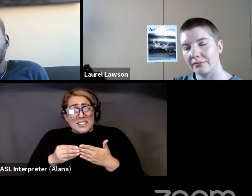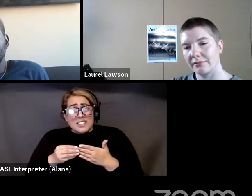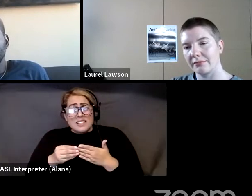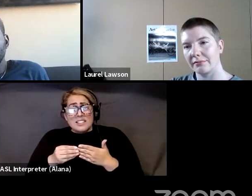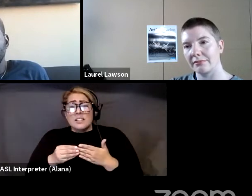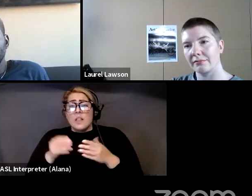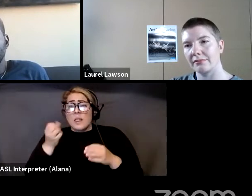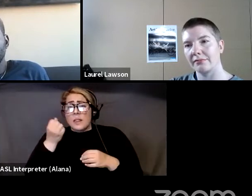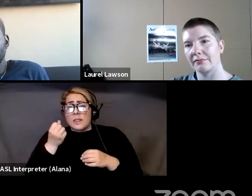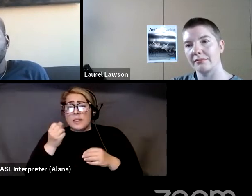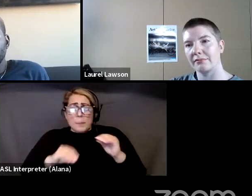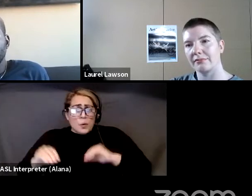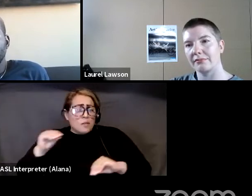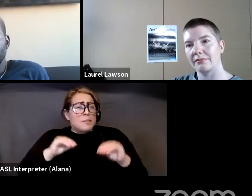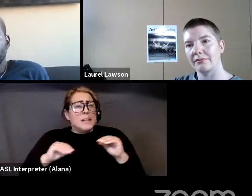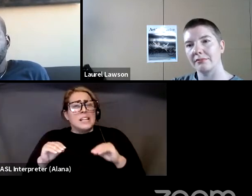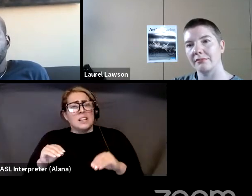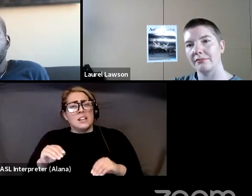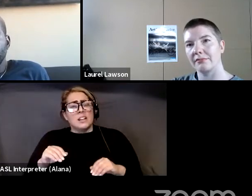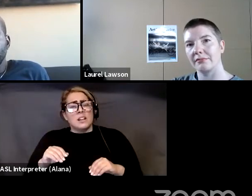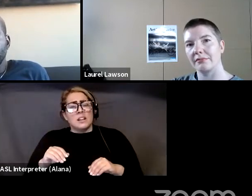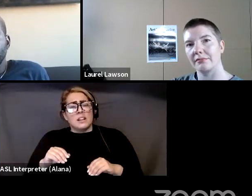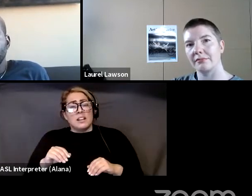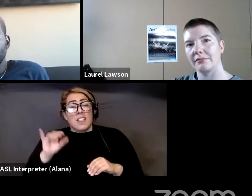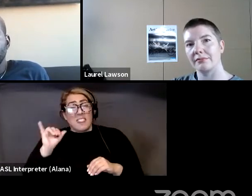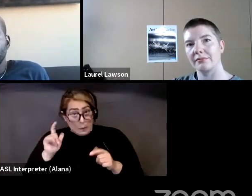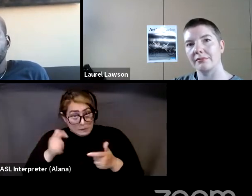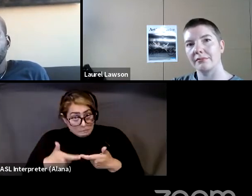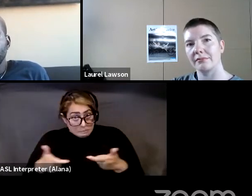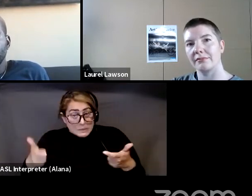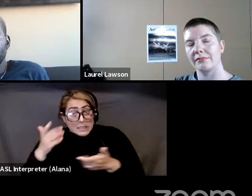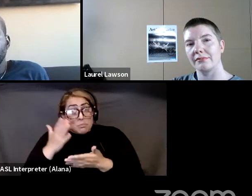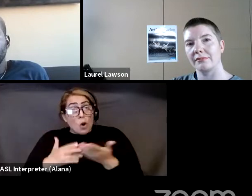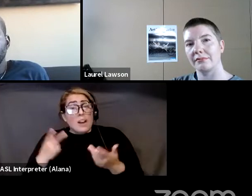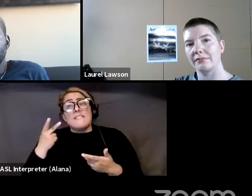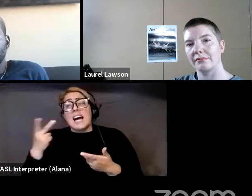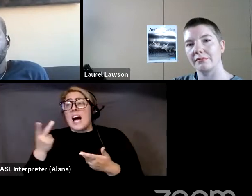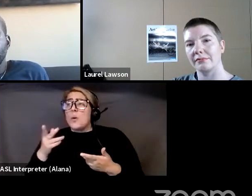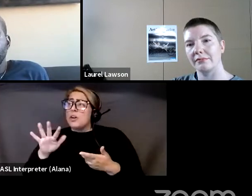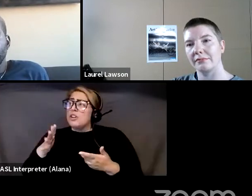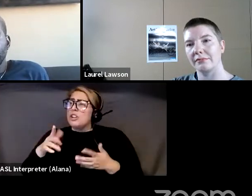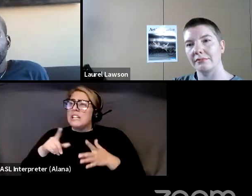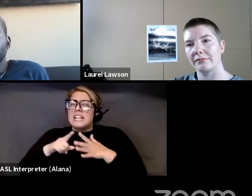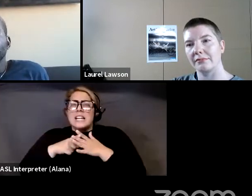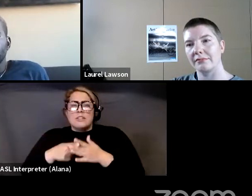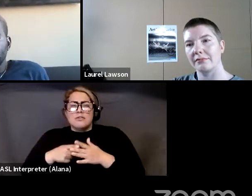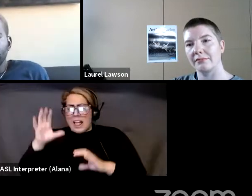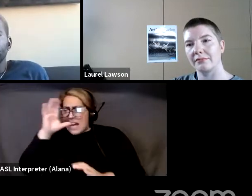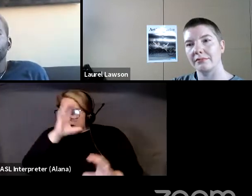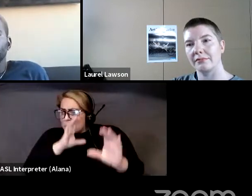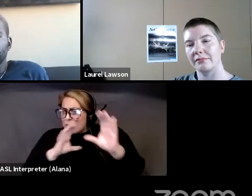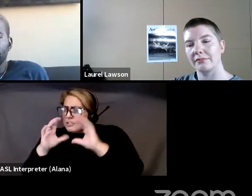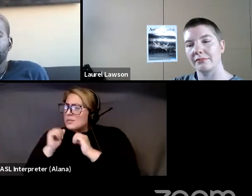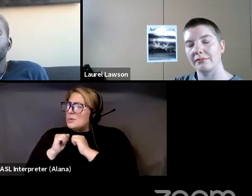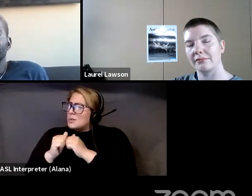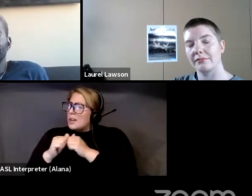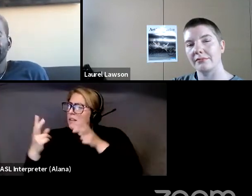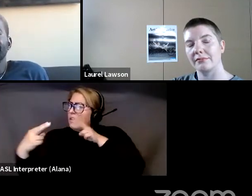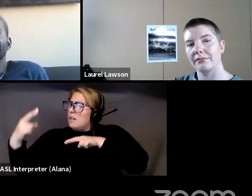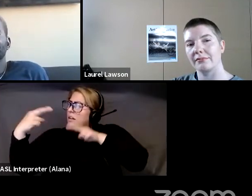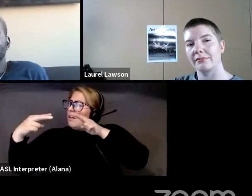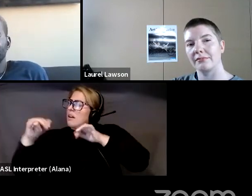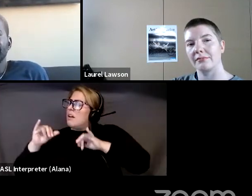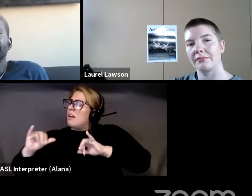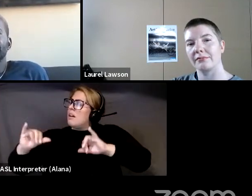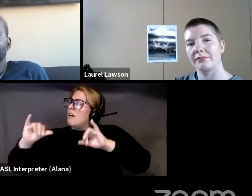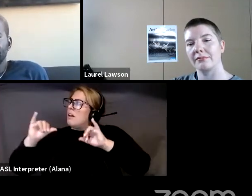the movement, was a big part of our kind of like initial explorations together. So